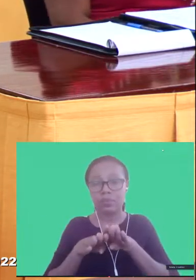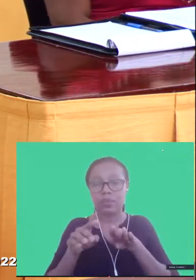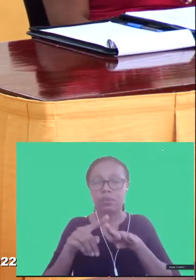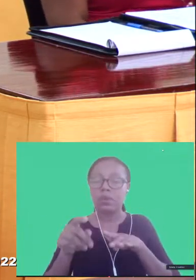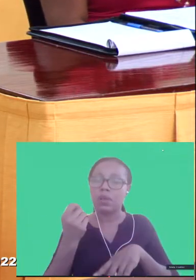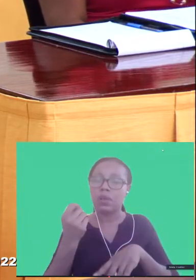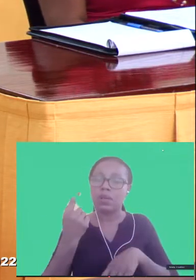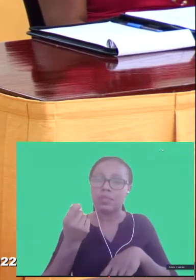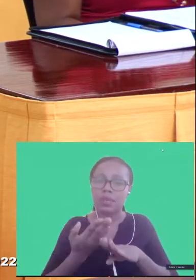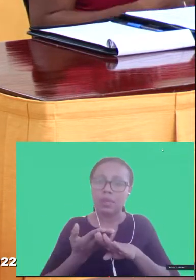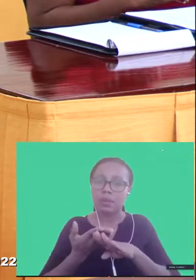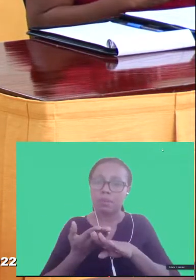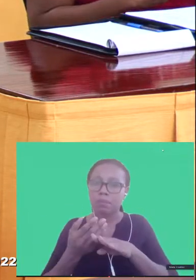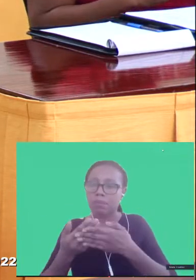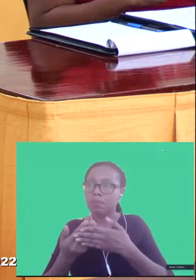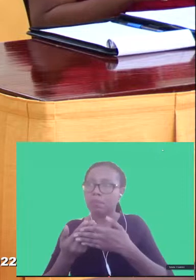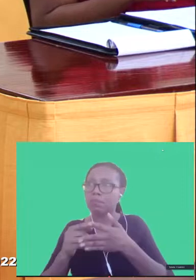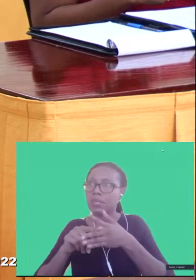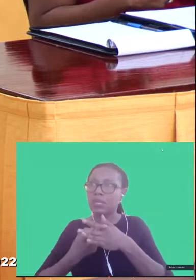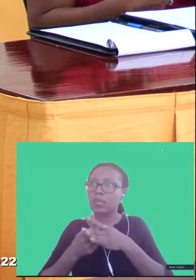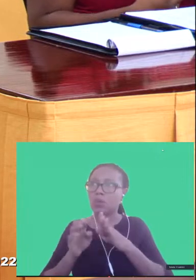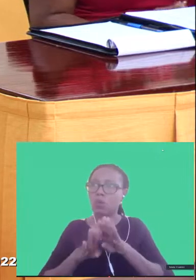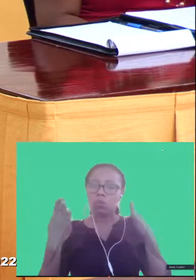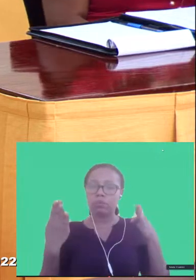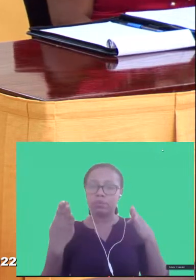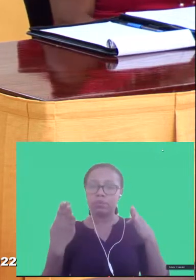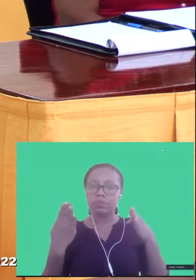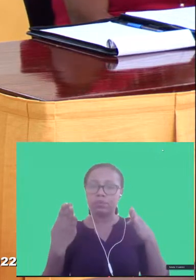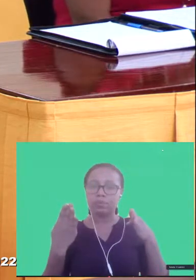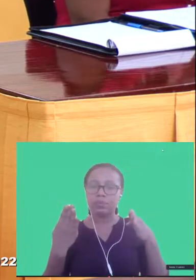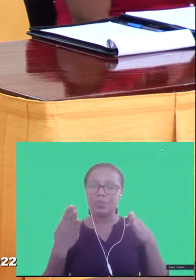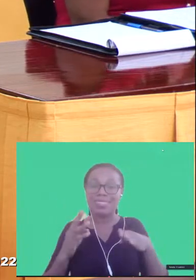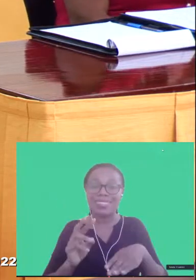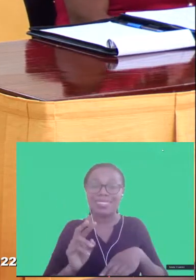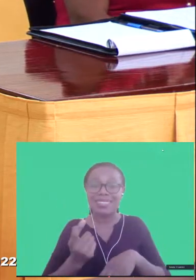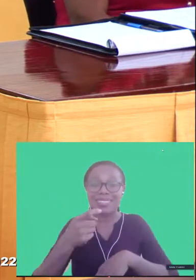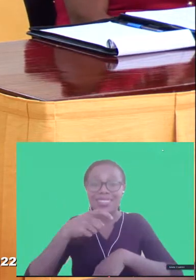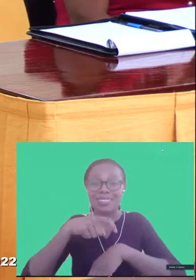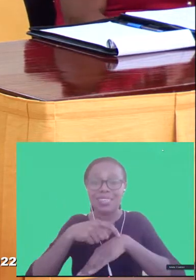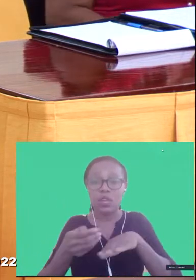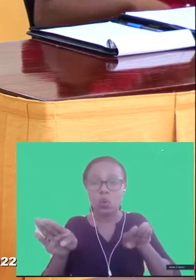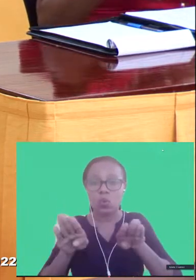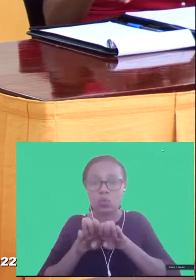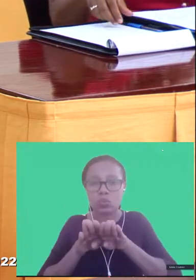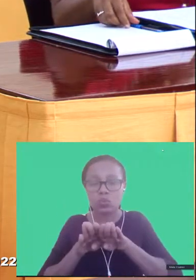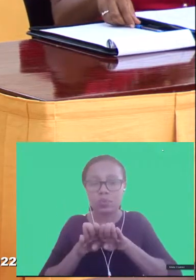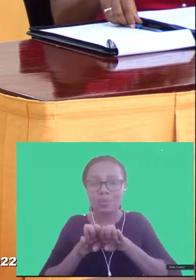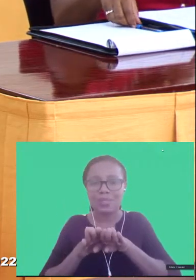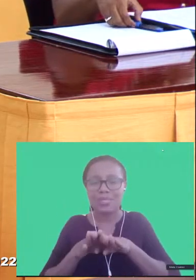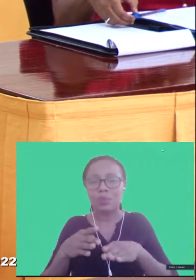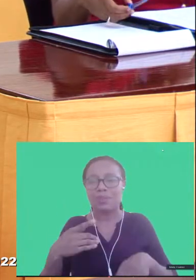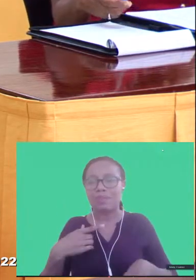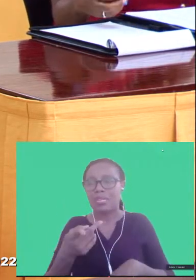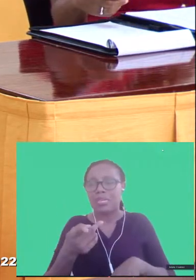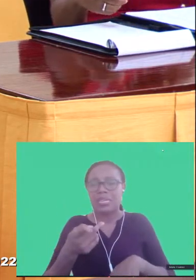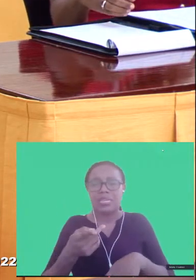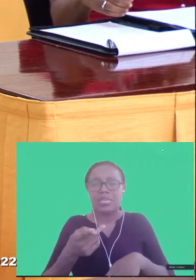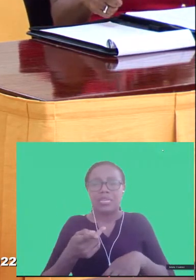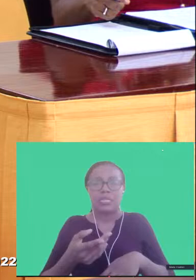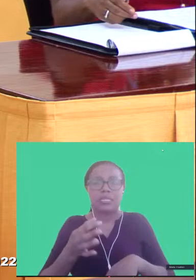period, felt that they would be disadvantaged, and rightly so. The Prime Minister sought